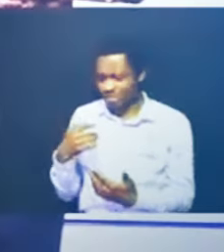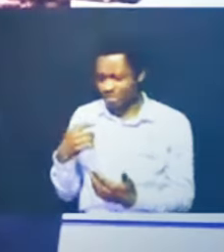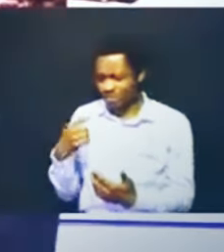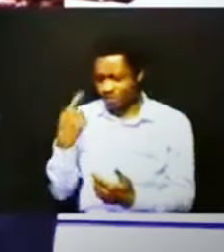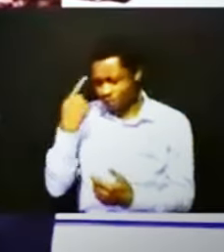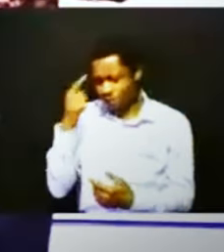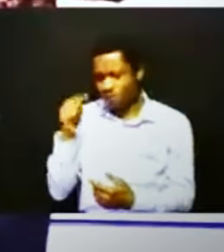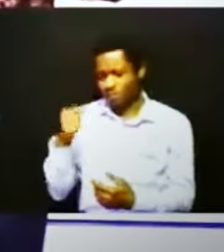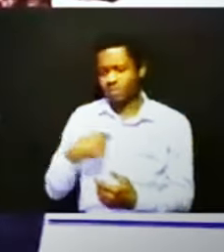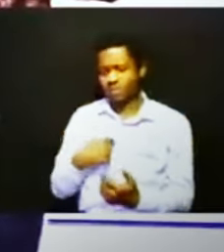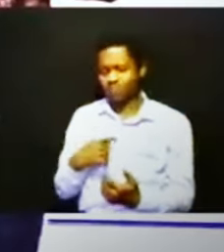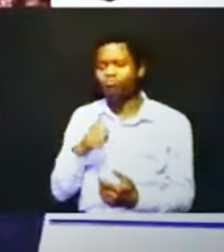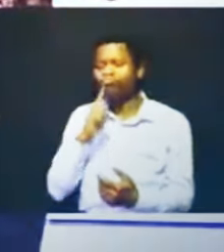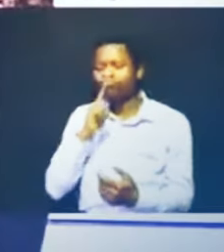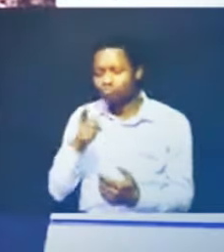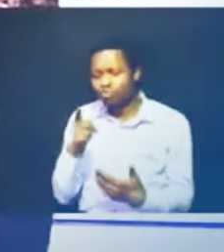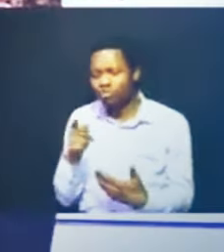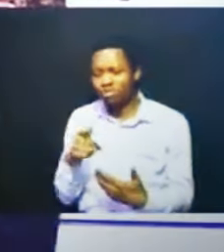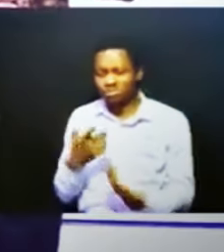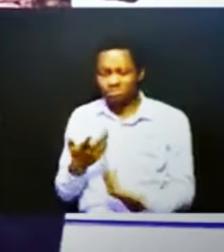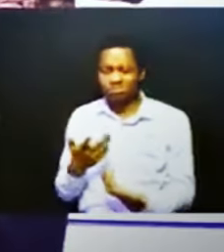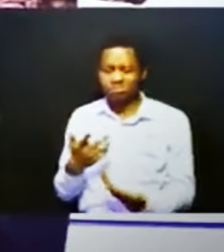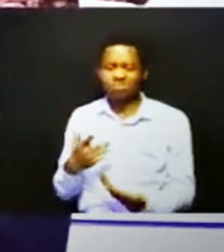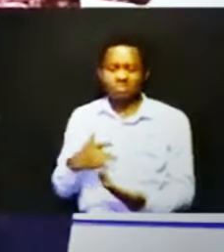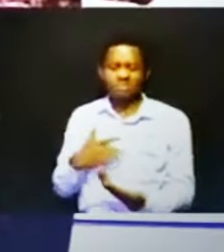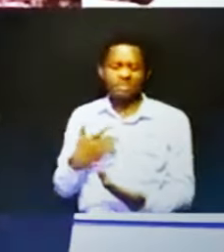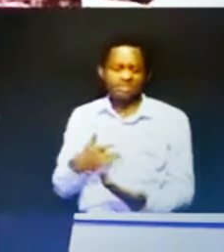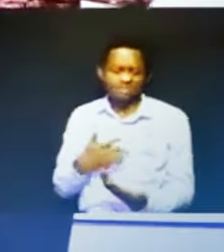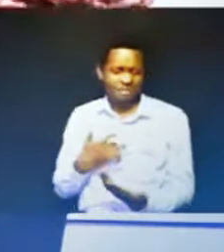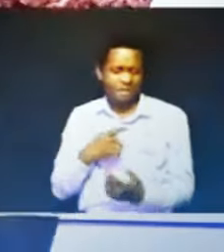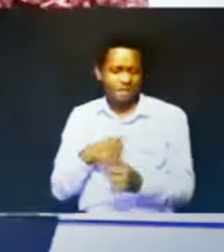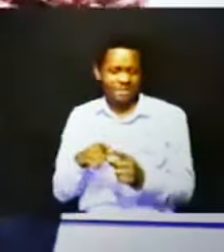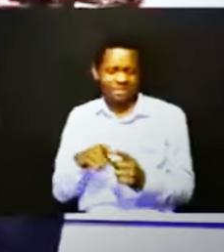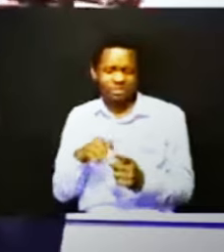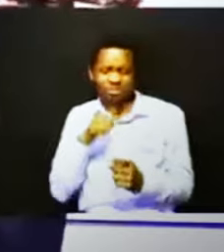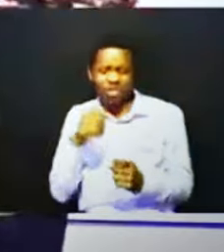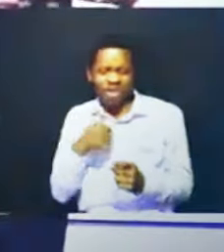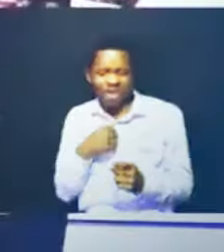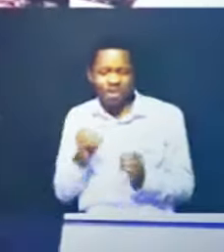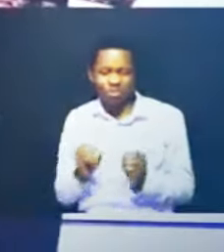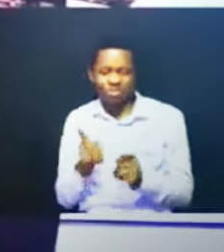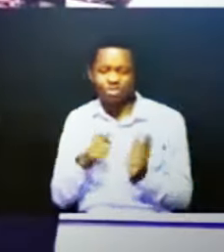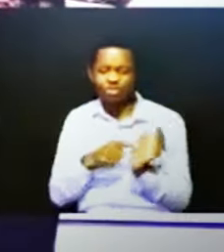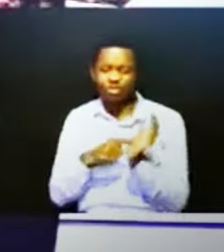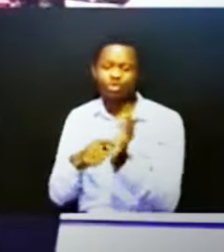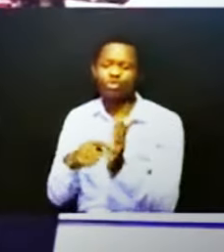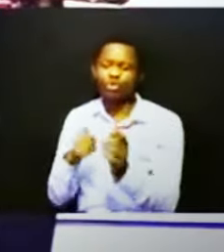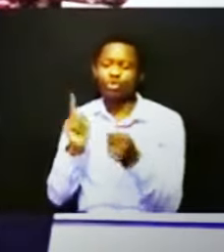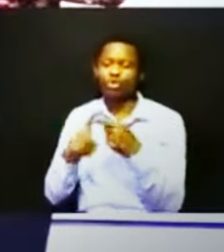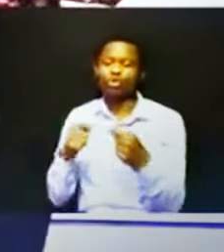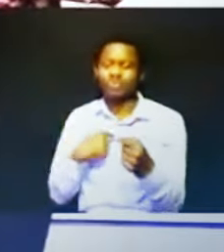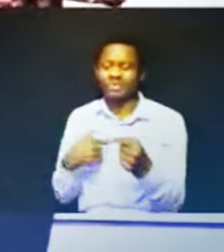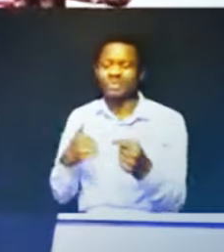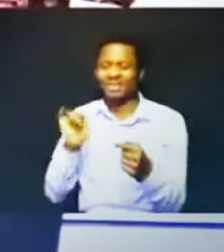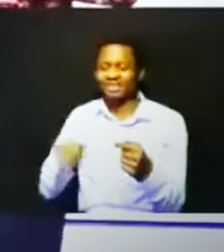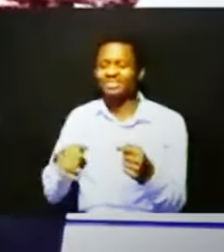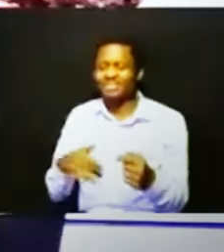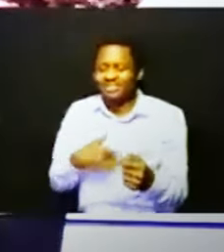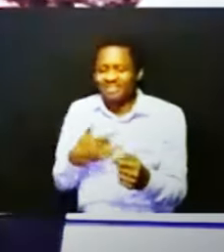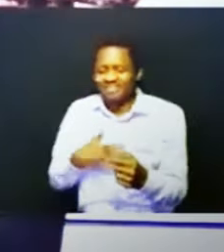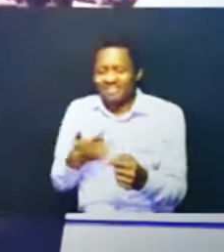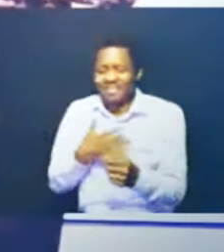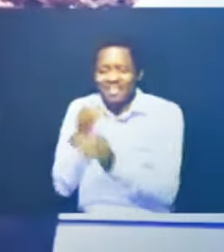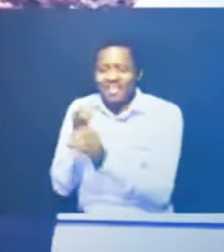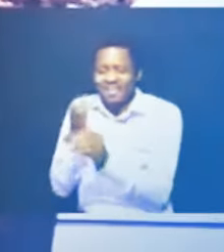Indeed, you were concerned, but you had no opportunity to show it. And so many jake kasiye wa ewradimu se